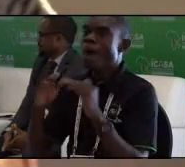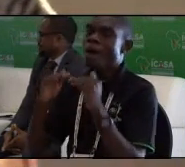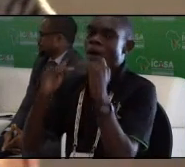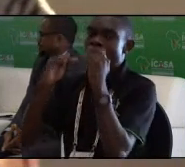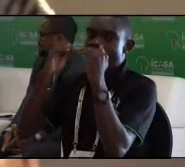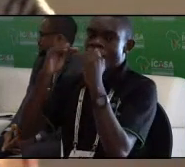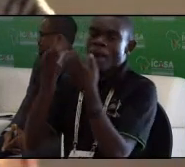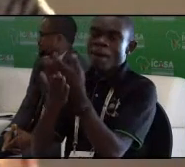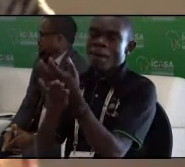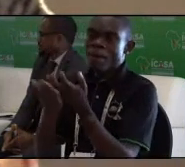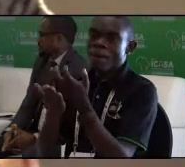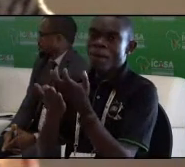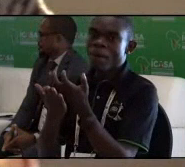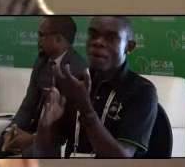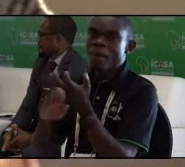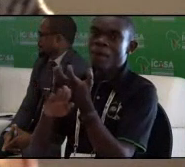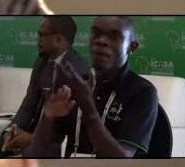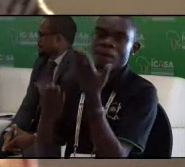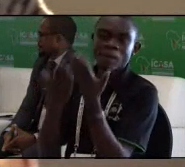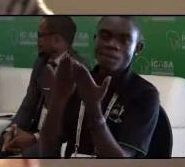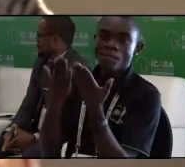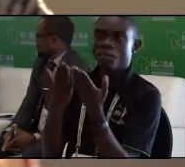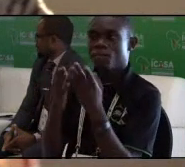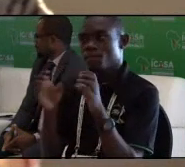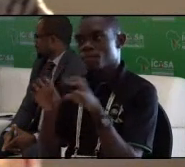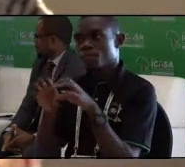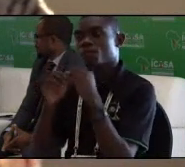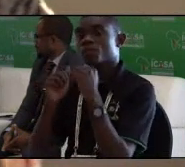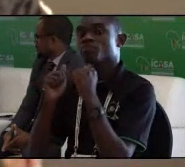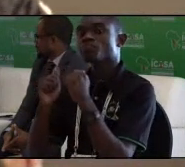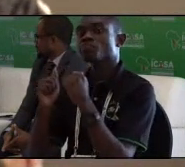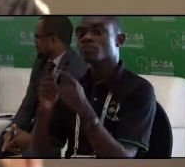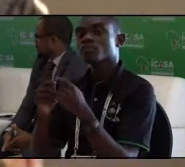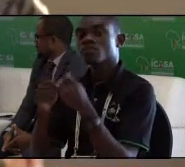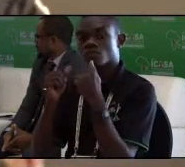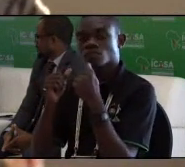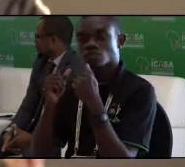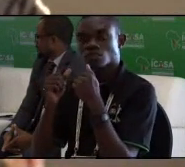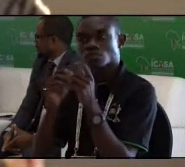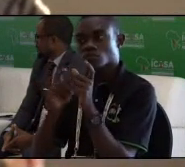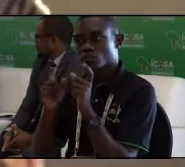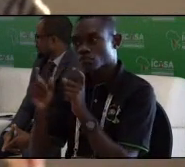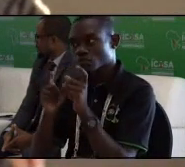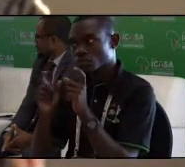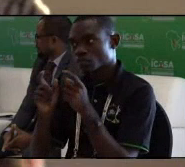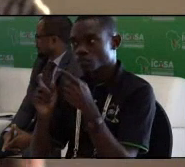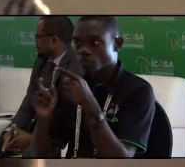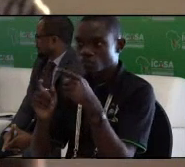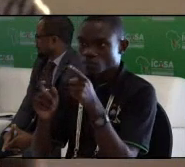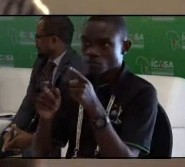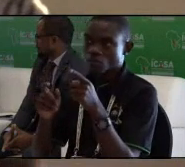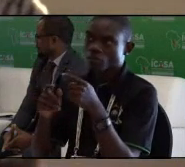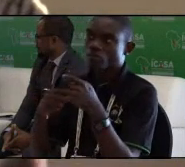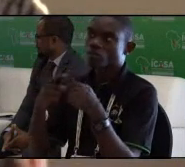it's a whole environment. Yeah, it's a whole environment, but also working with stakeholders, coordinating them, and making sure that we